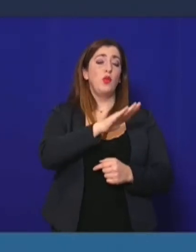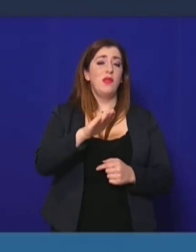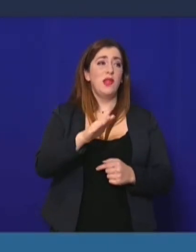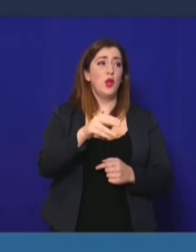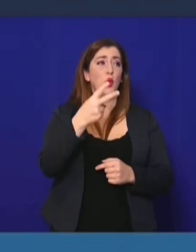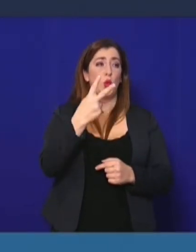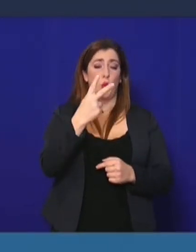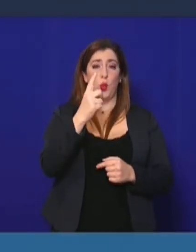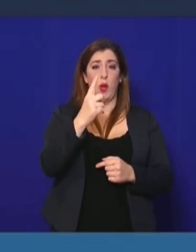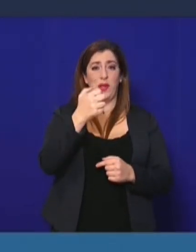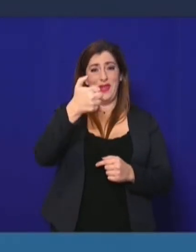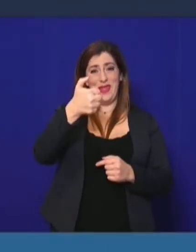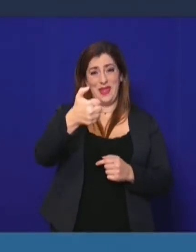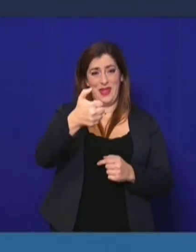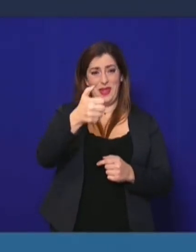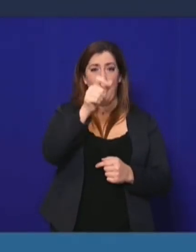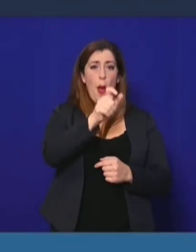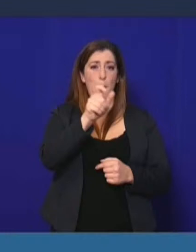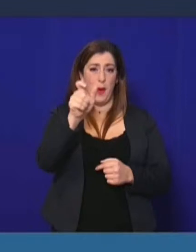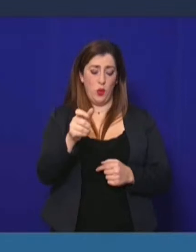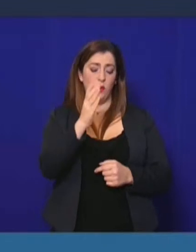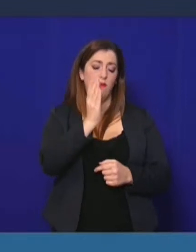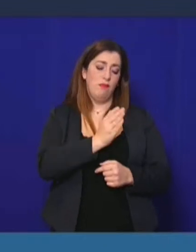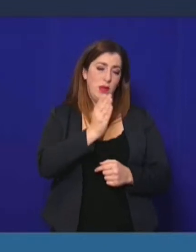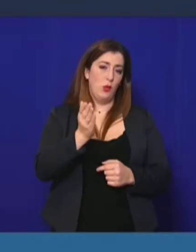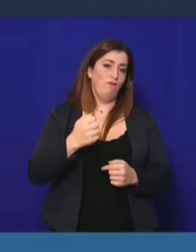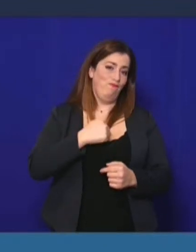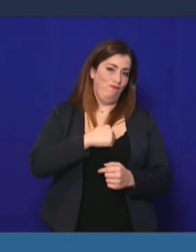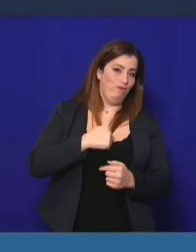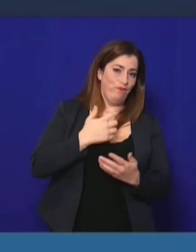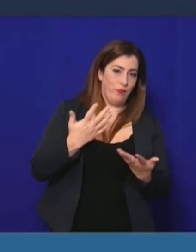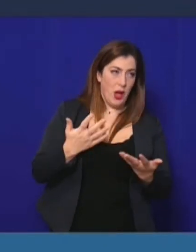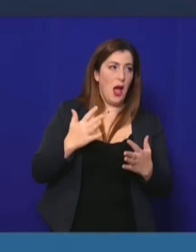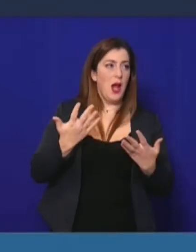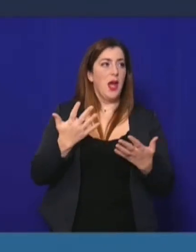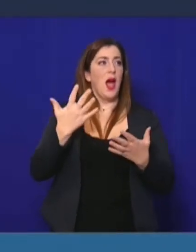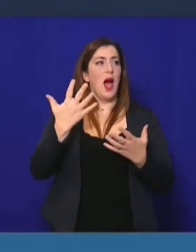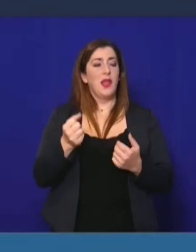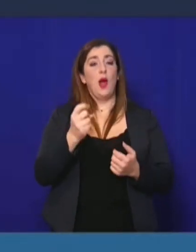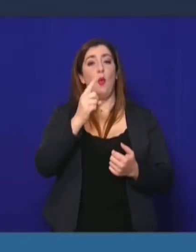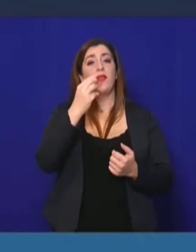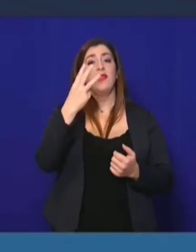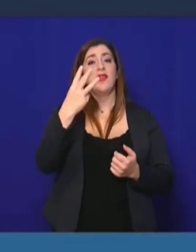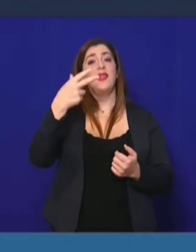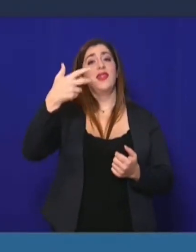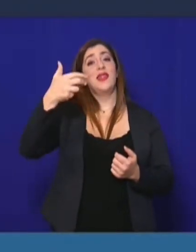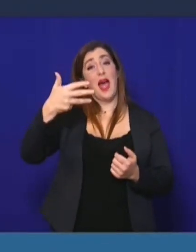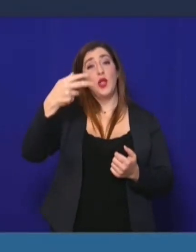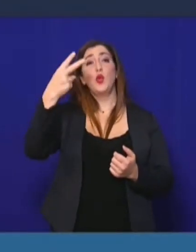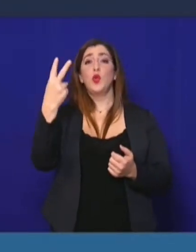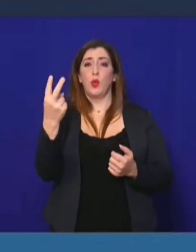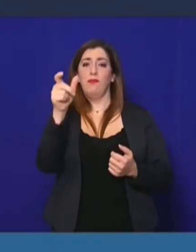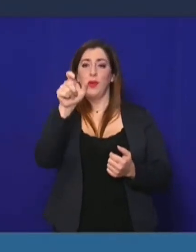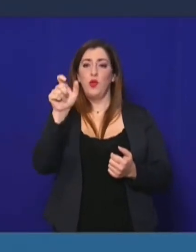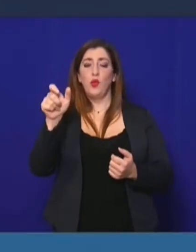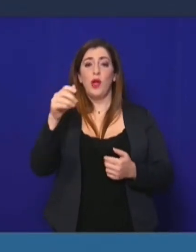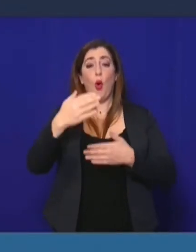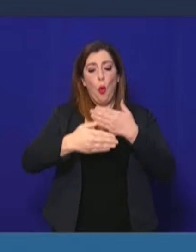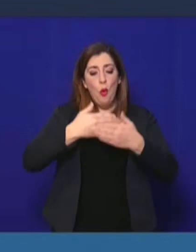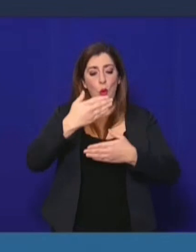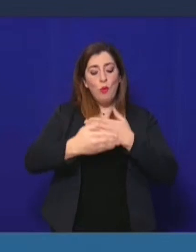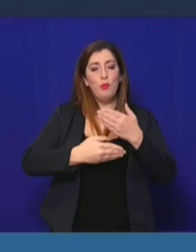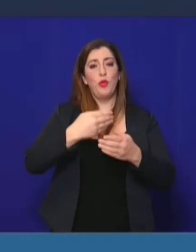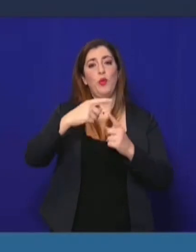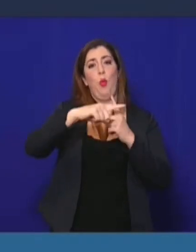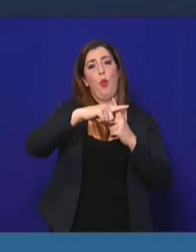attivi li baqa' bħalissa huwa ta' 1,392. Kien ħarsu lejn ix-xenarju ta'